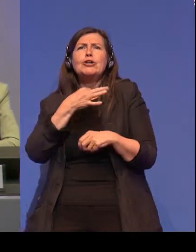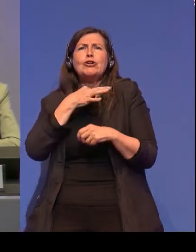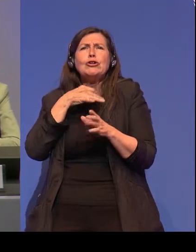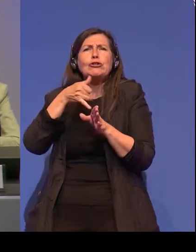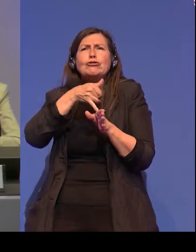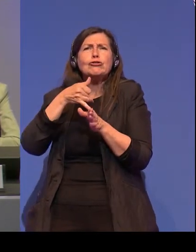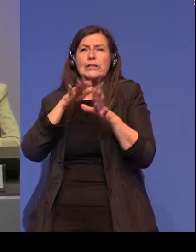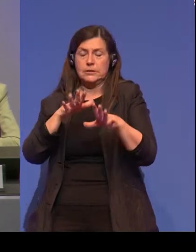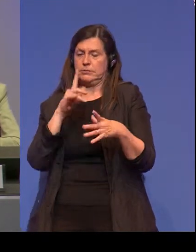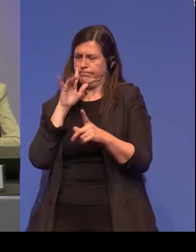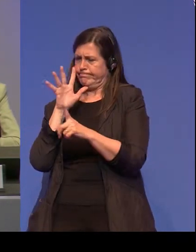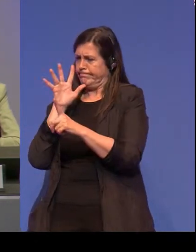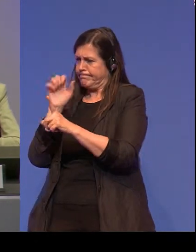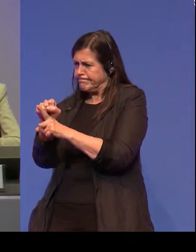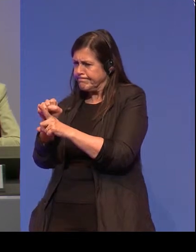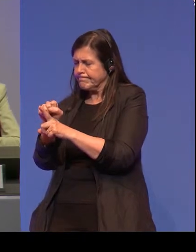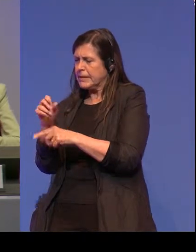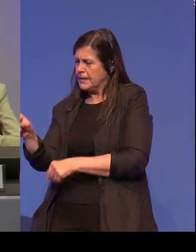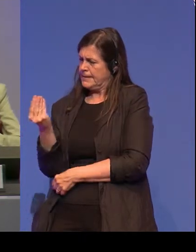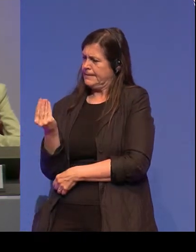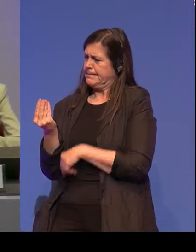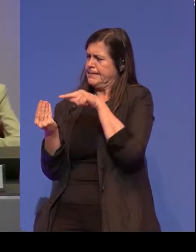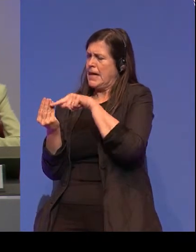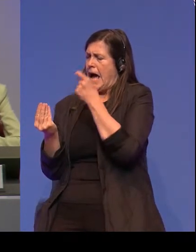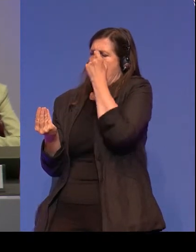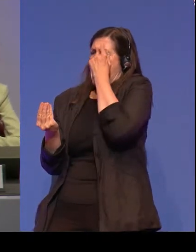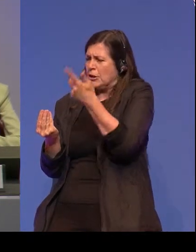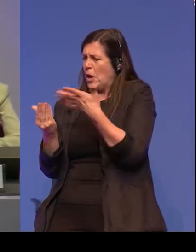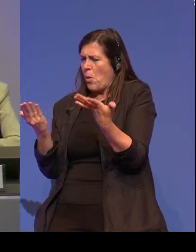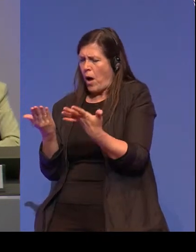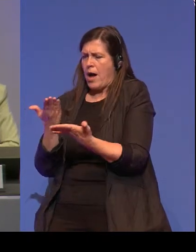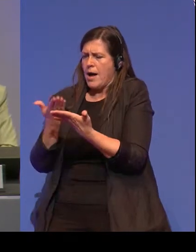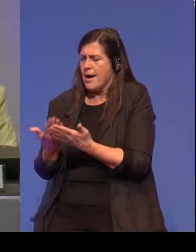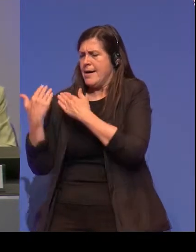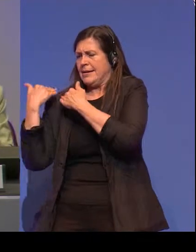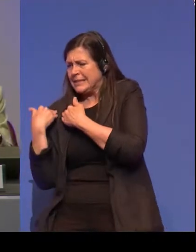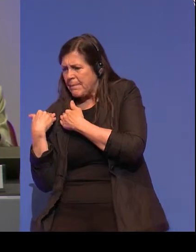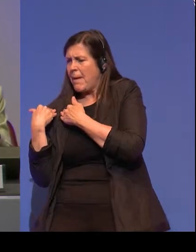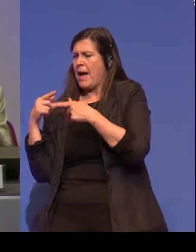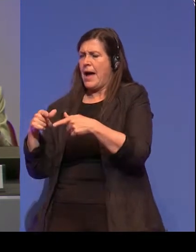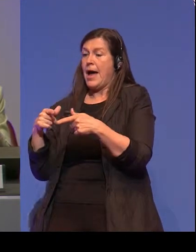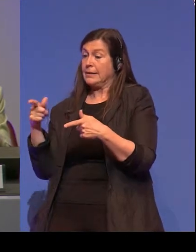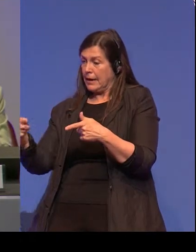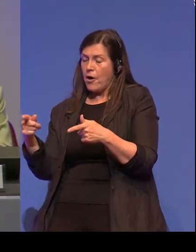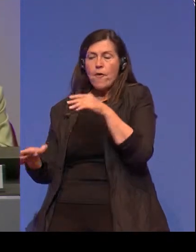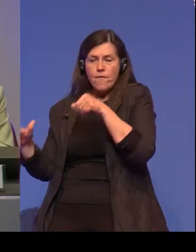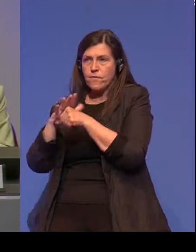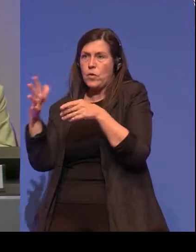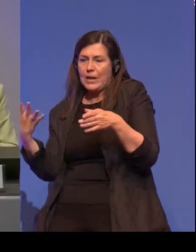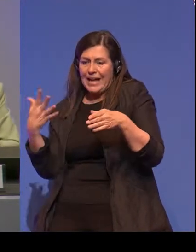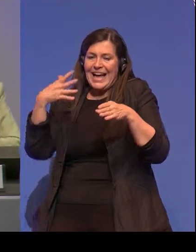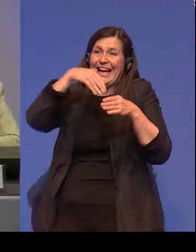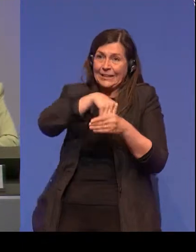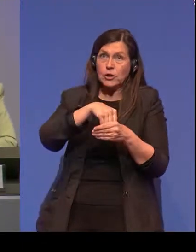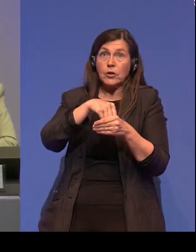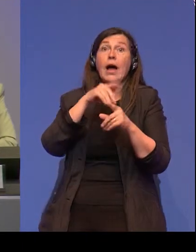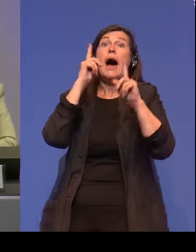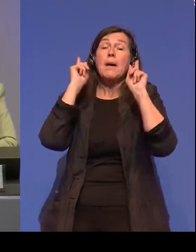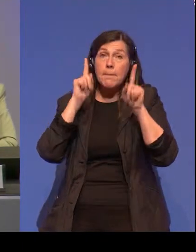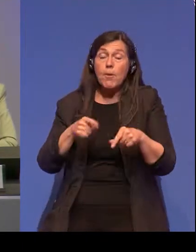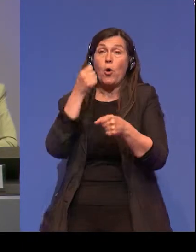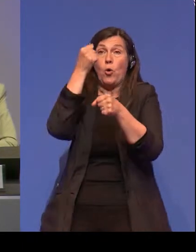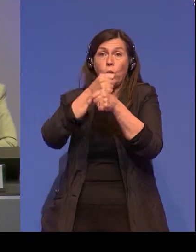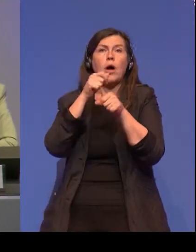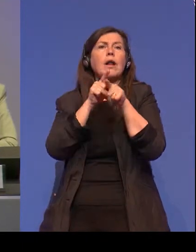conceptualization, identification, and understanding of risk demands an interdisciplinary, integrated approach and collaboration between science